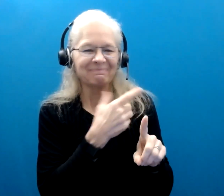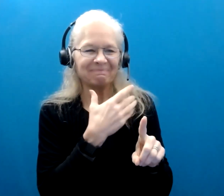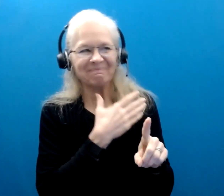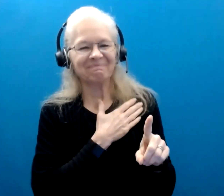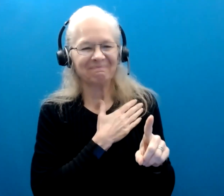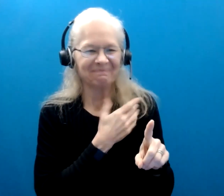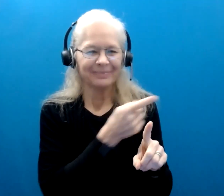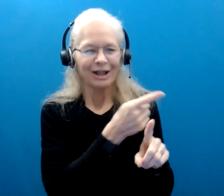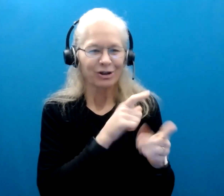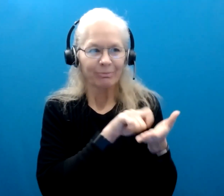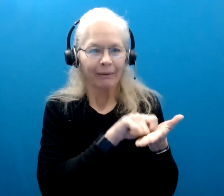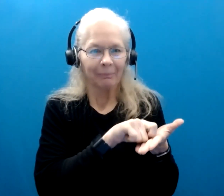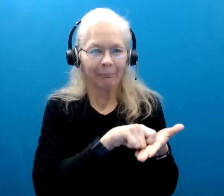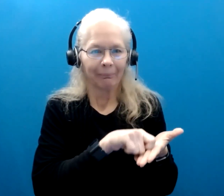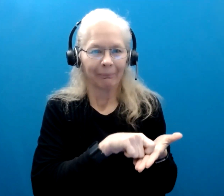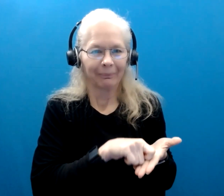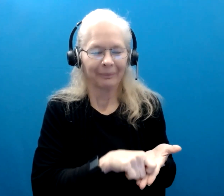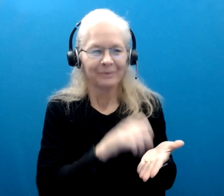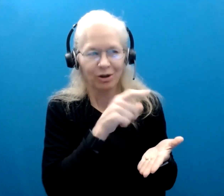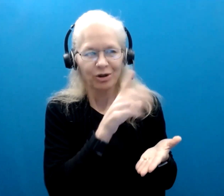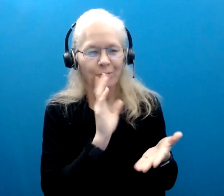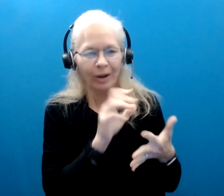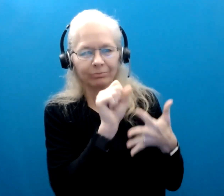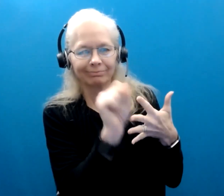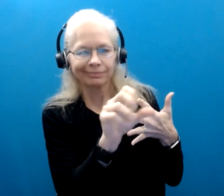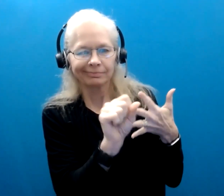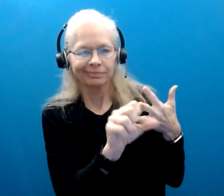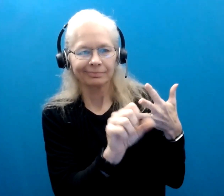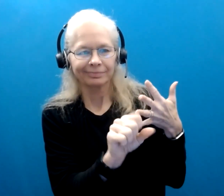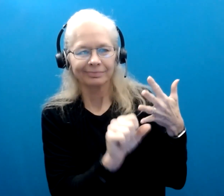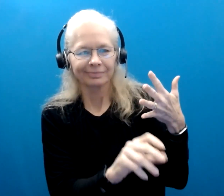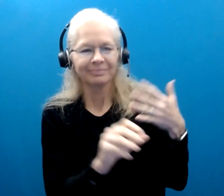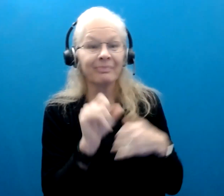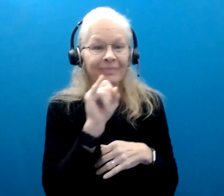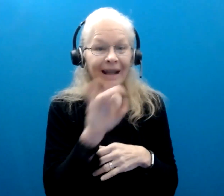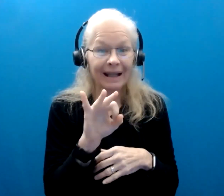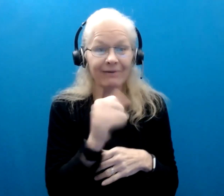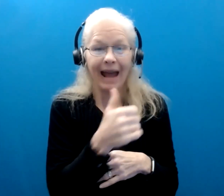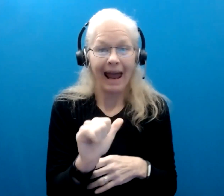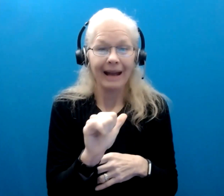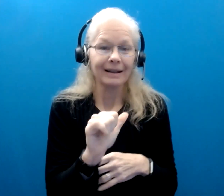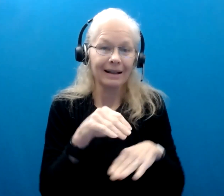and if any one of our advisory group members wants to weigh in on that, please do.